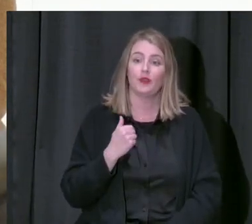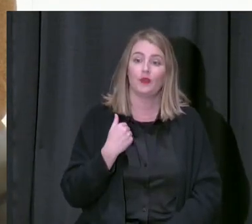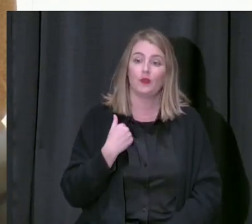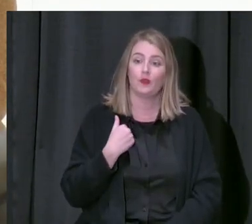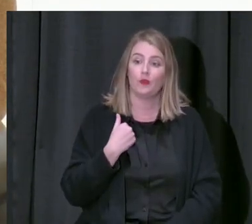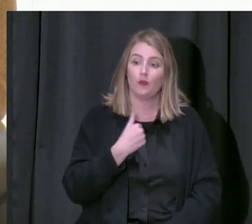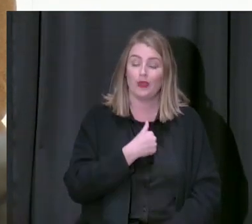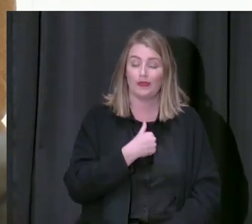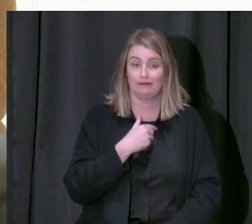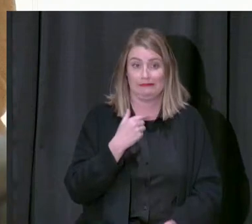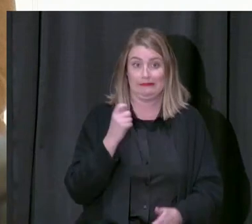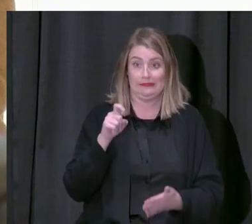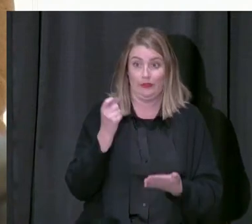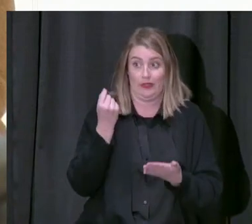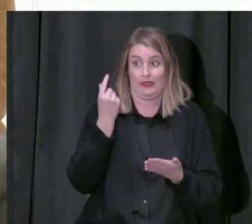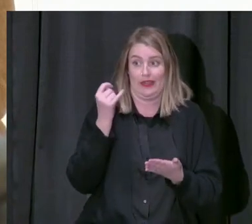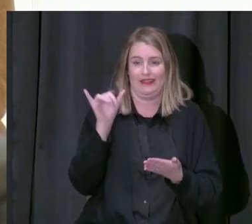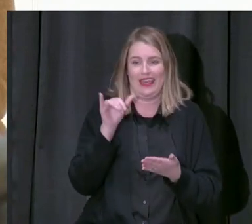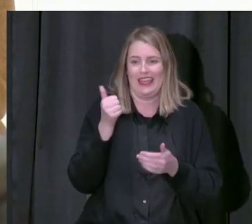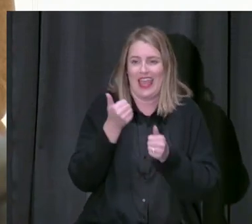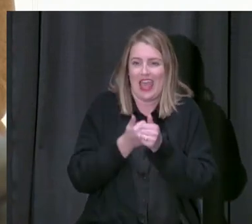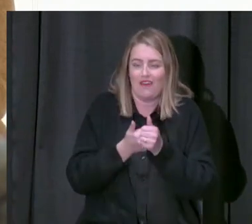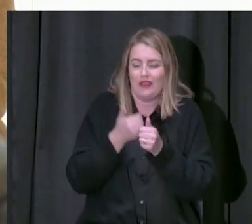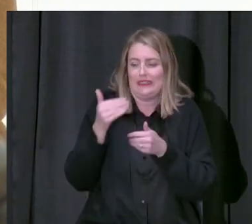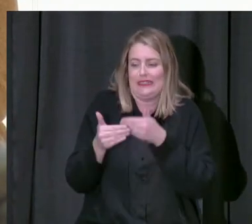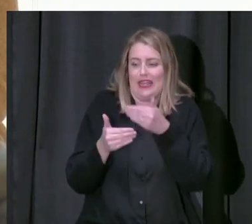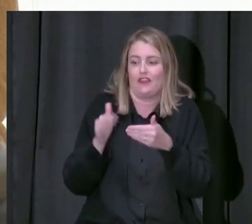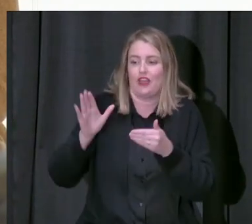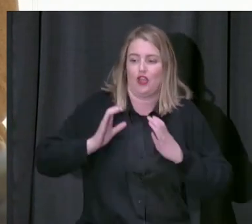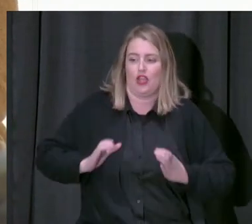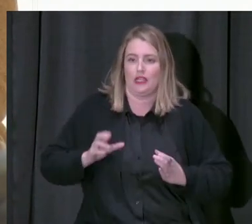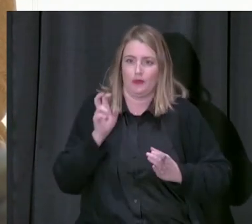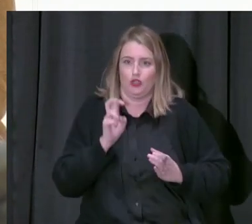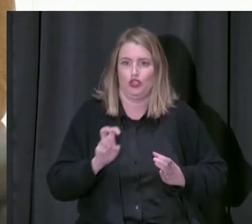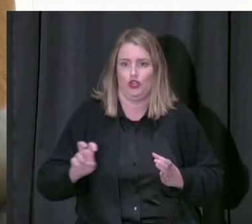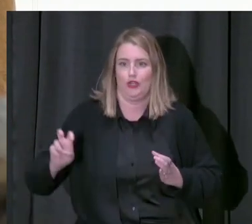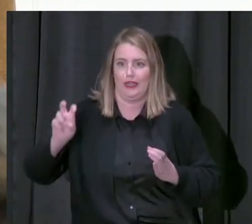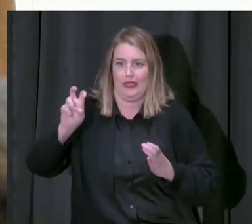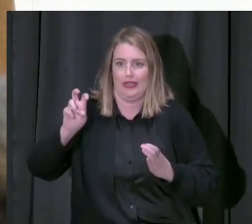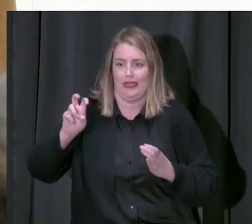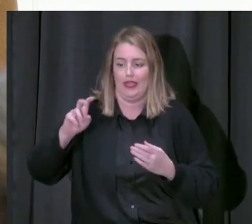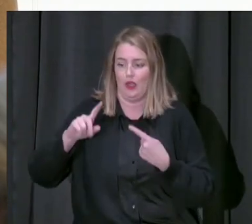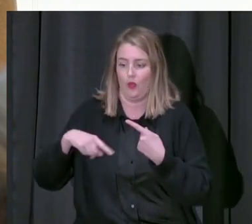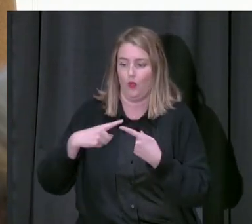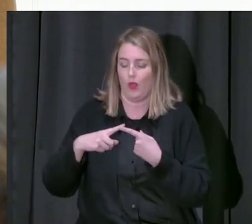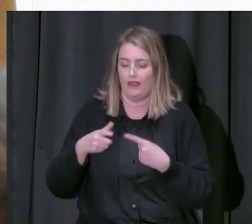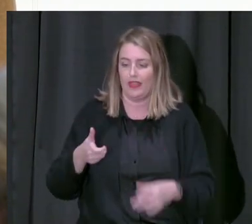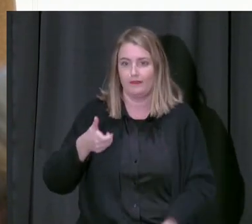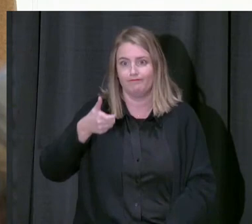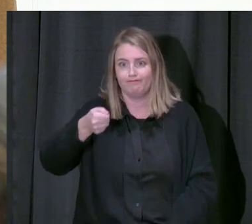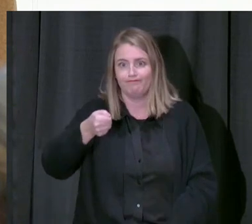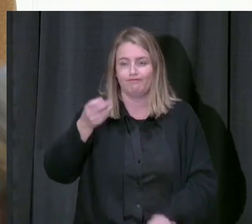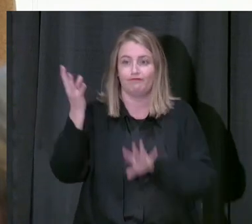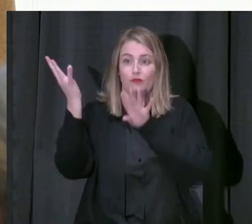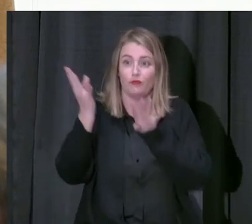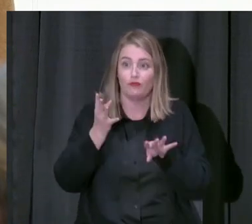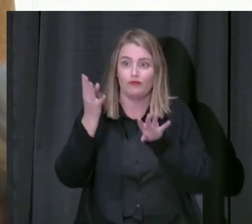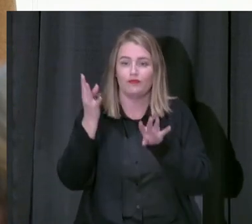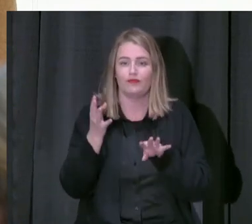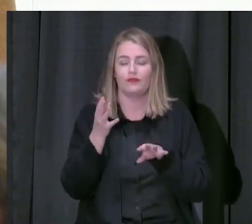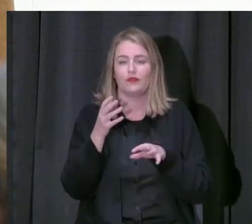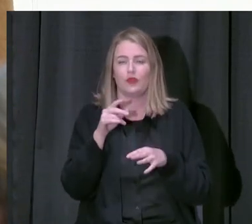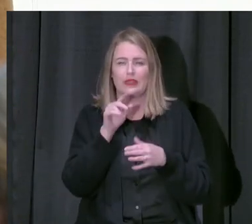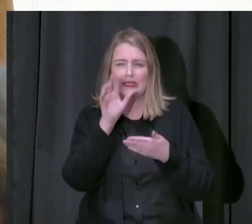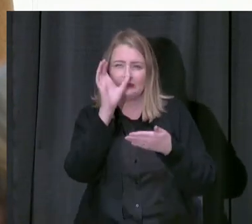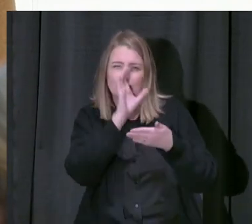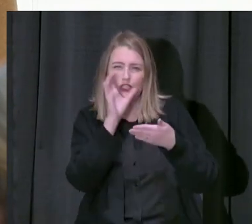We need to understand like every stage of their customer journey. The point they turn on their device to stream content, the point that they